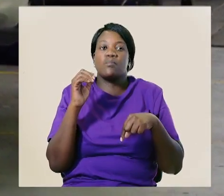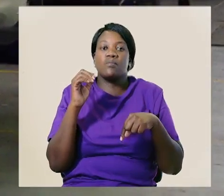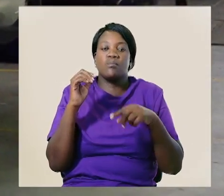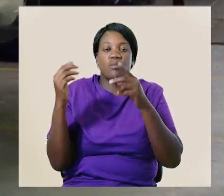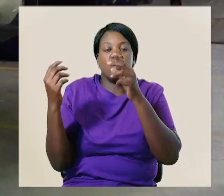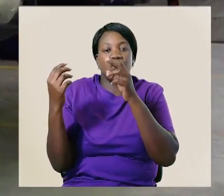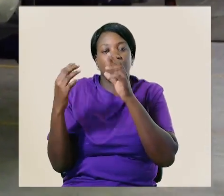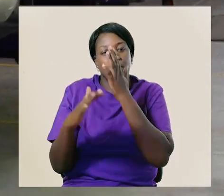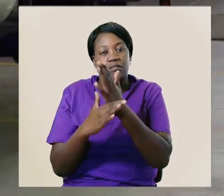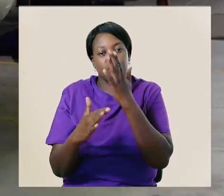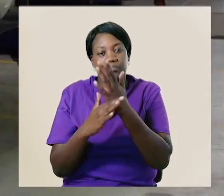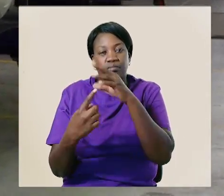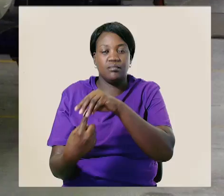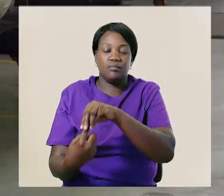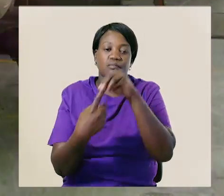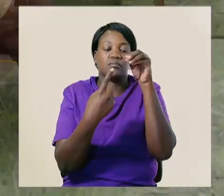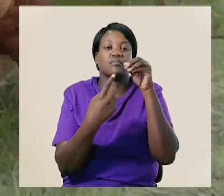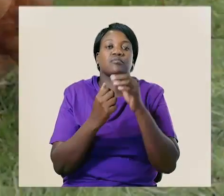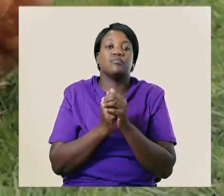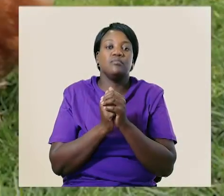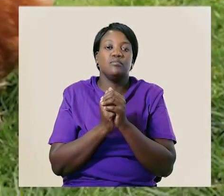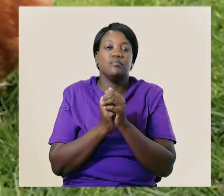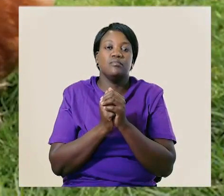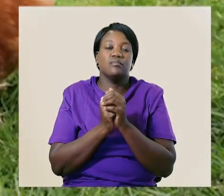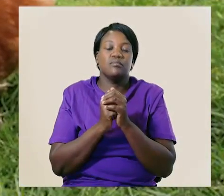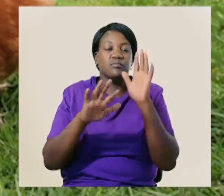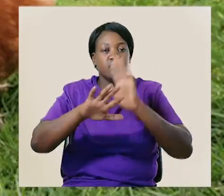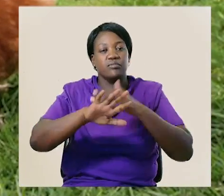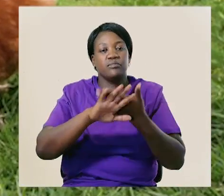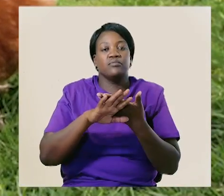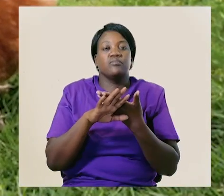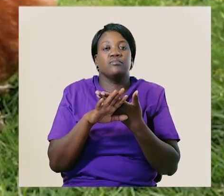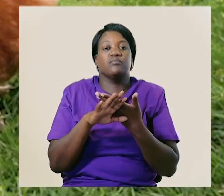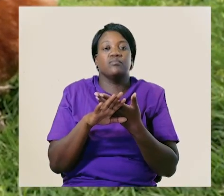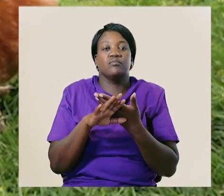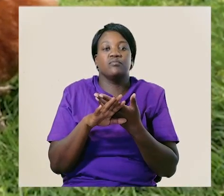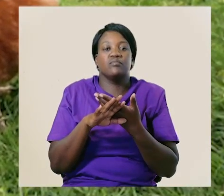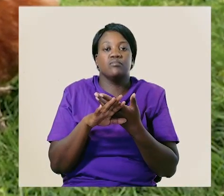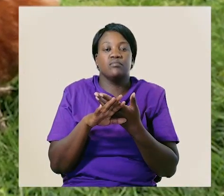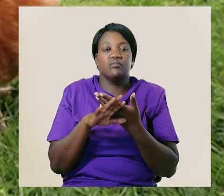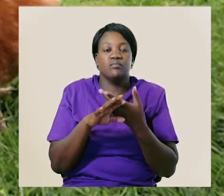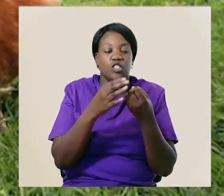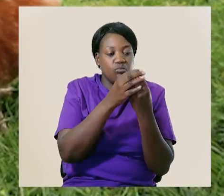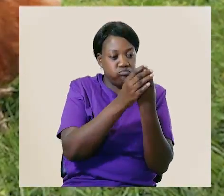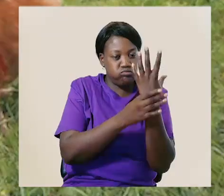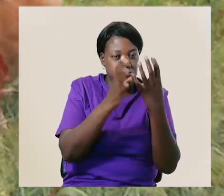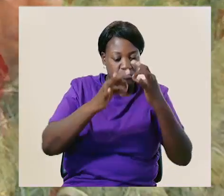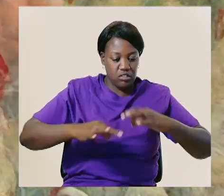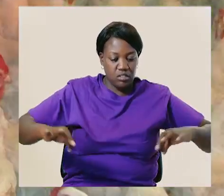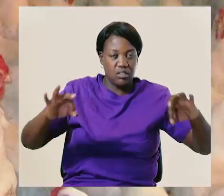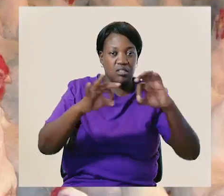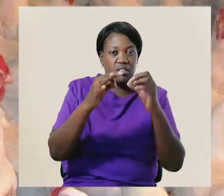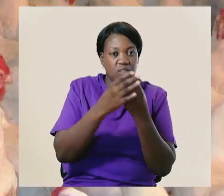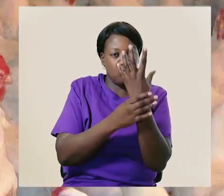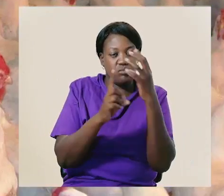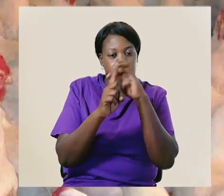is involved in all these processes. Let's look at an example. A farmer grows crops and rears chickens